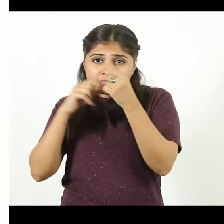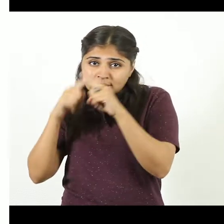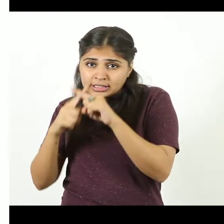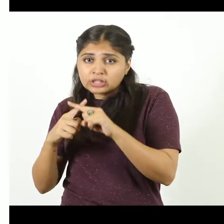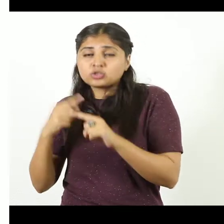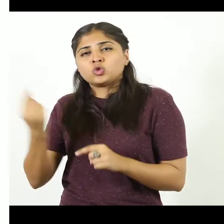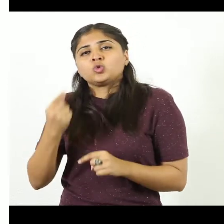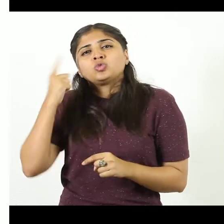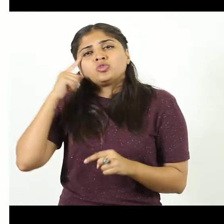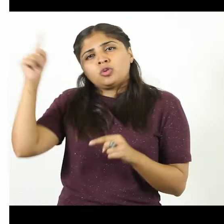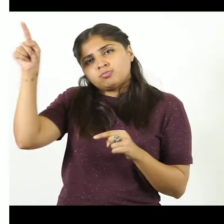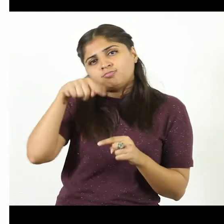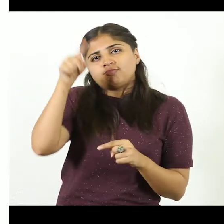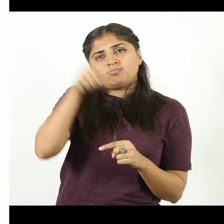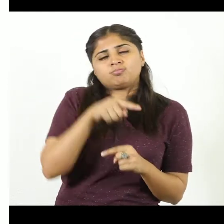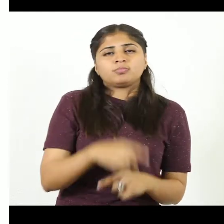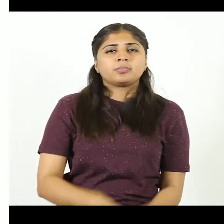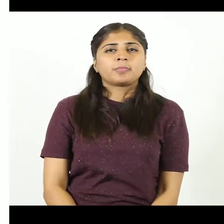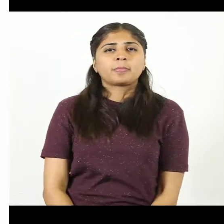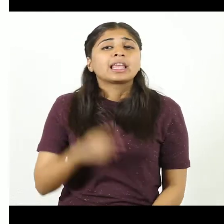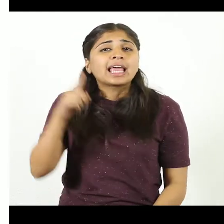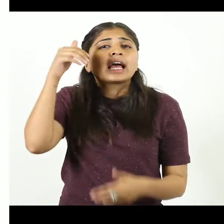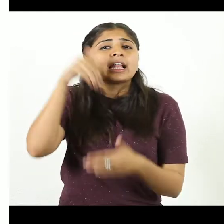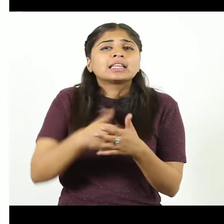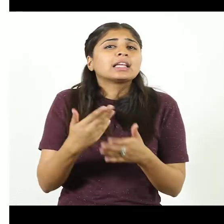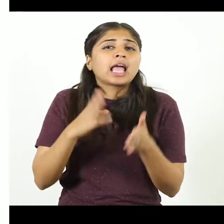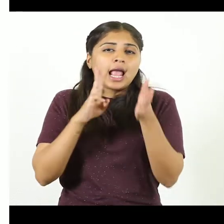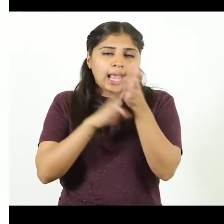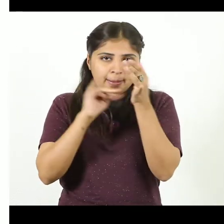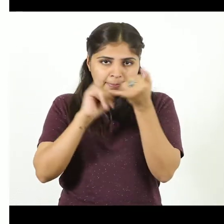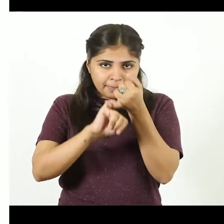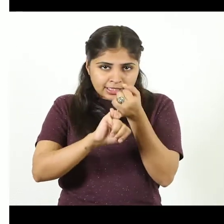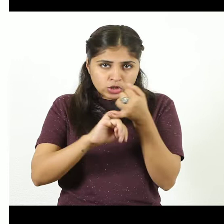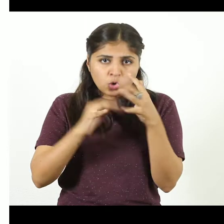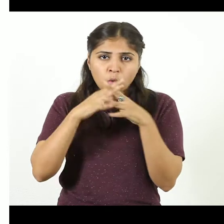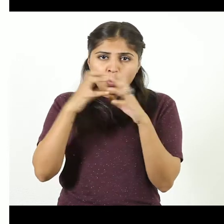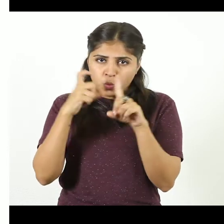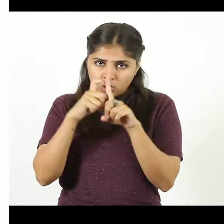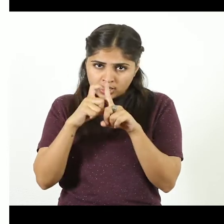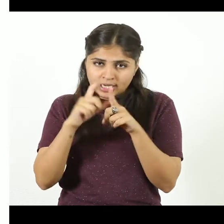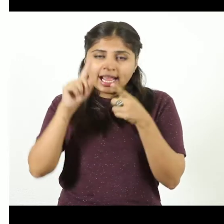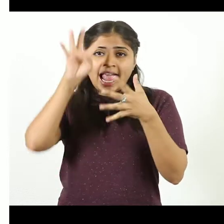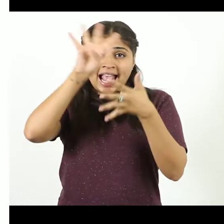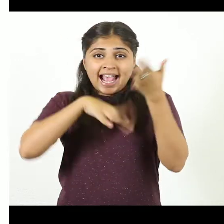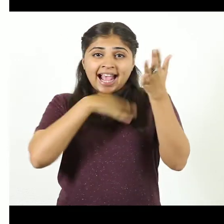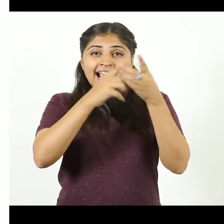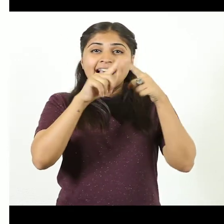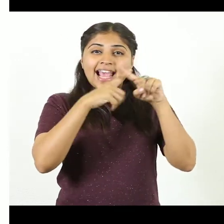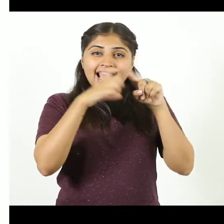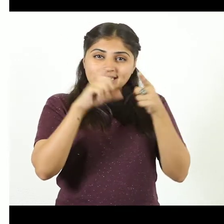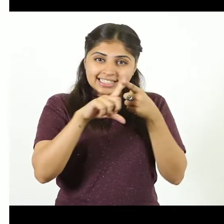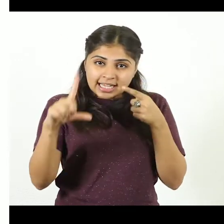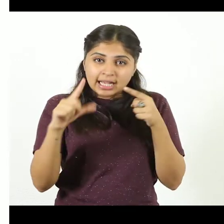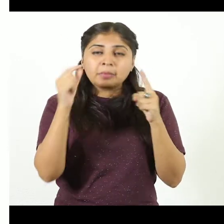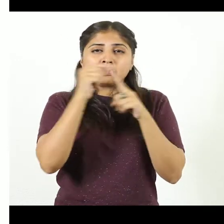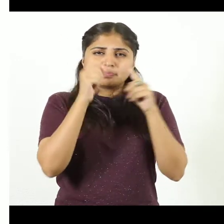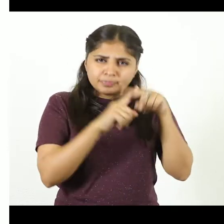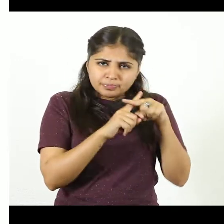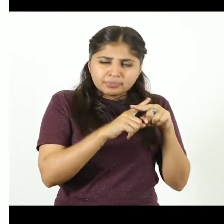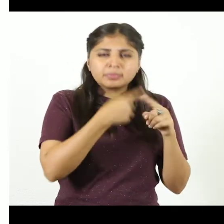It consists of MS Word, Excel, PowerPoint,